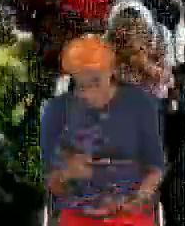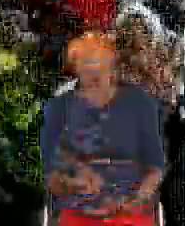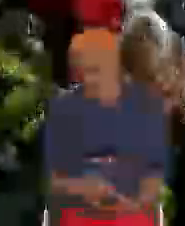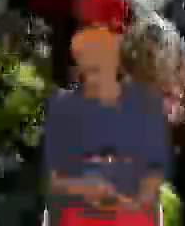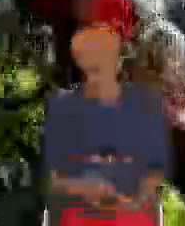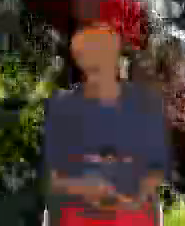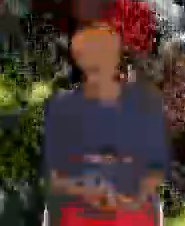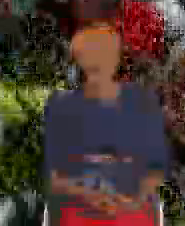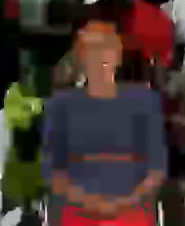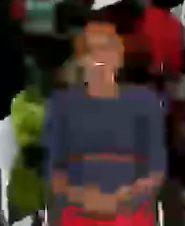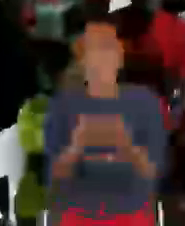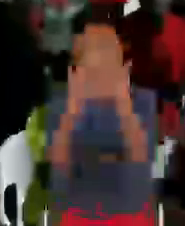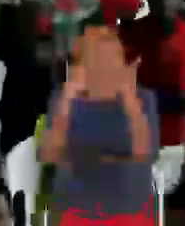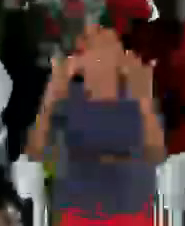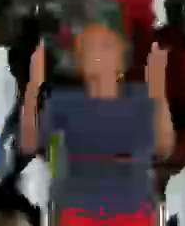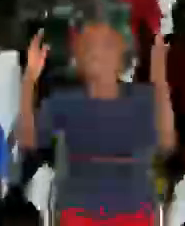Mungode Allah.